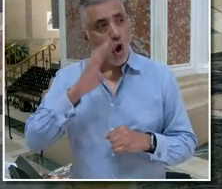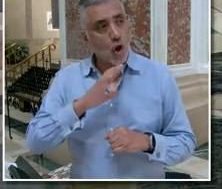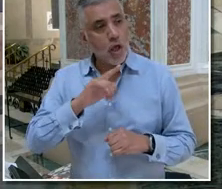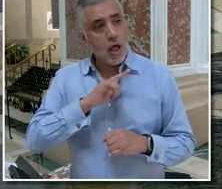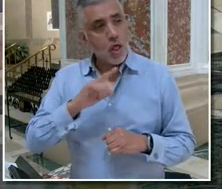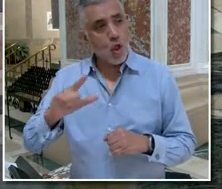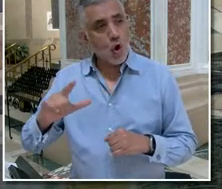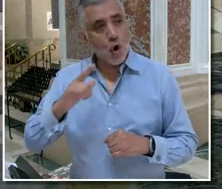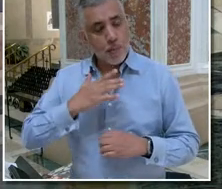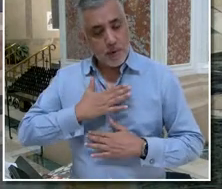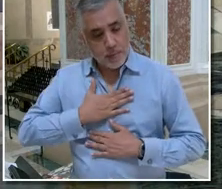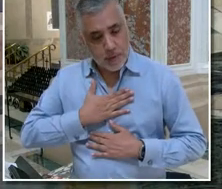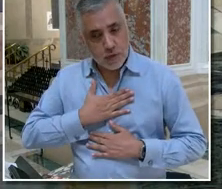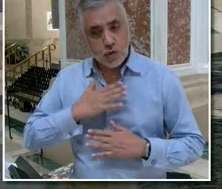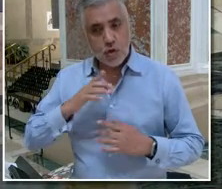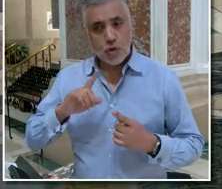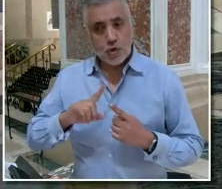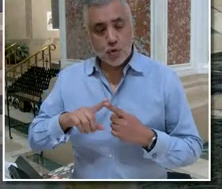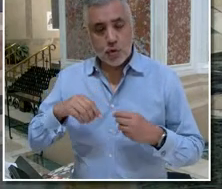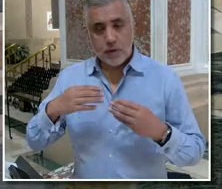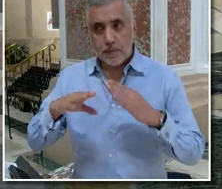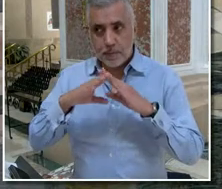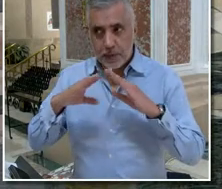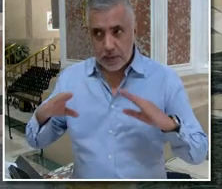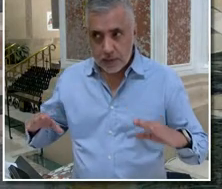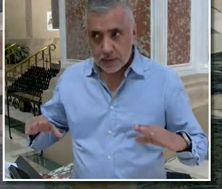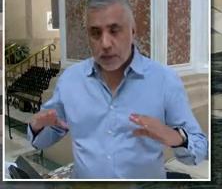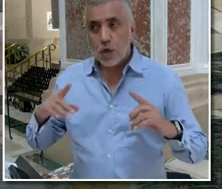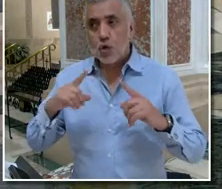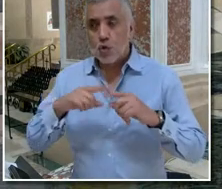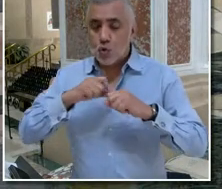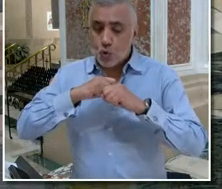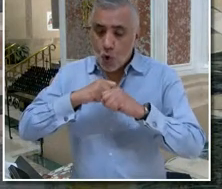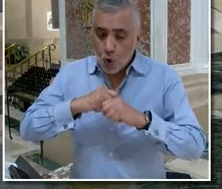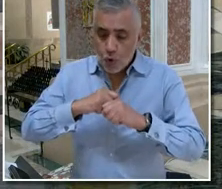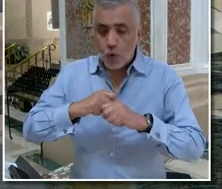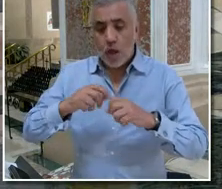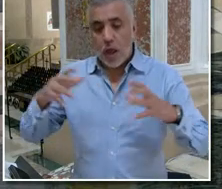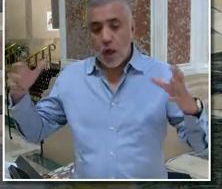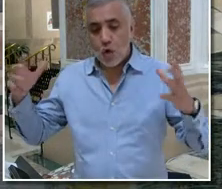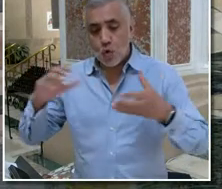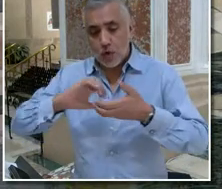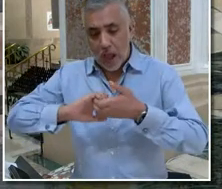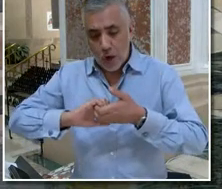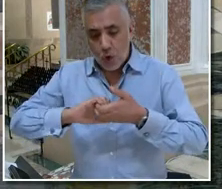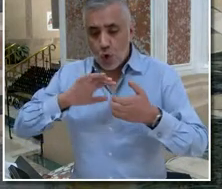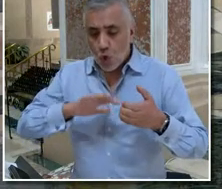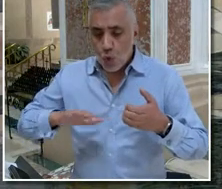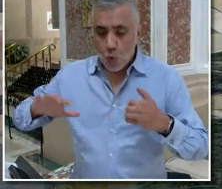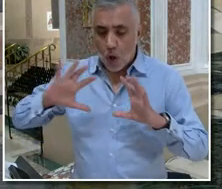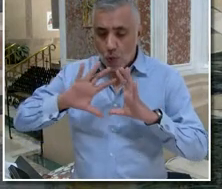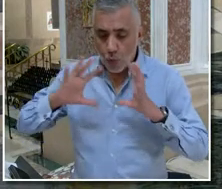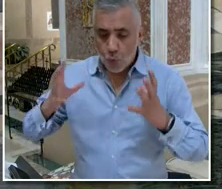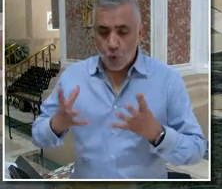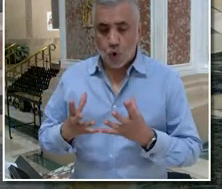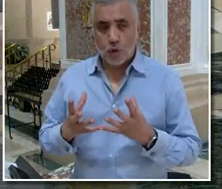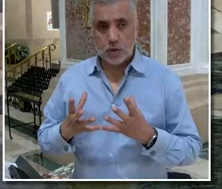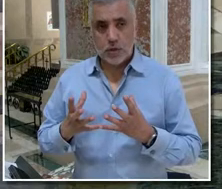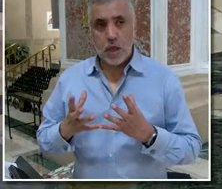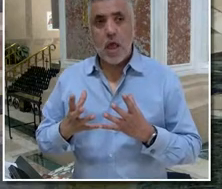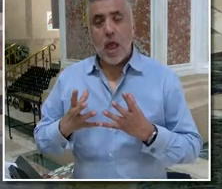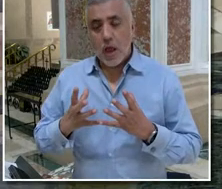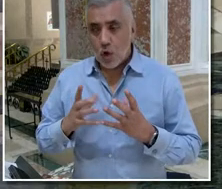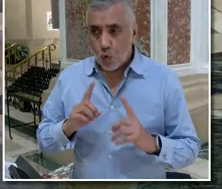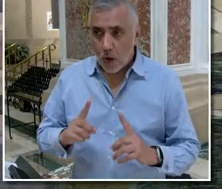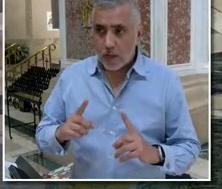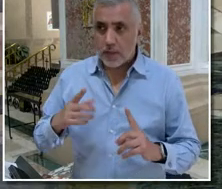be pleased to give her peace, to guard her and to unite her throughout the whole world, and grant